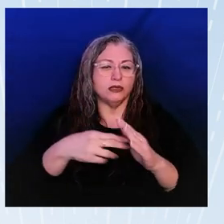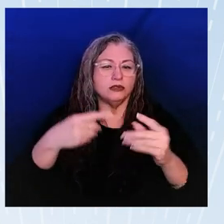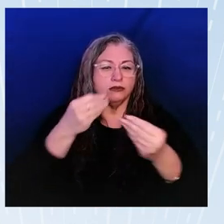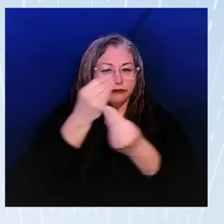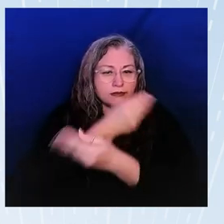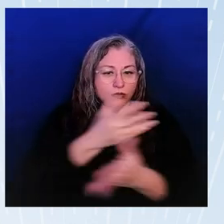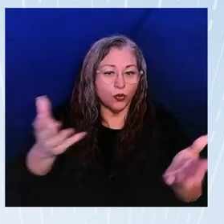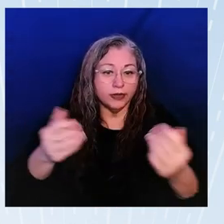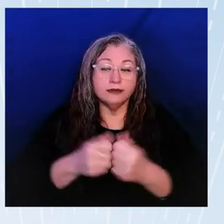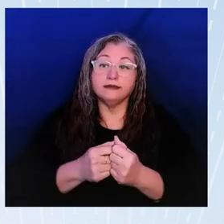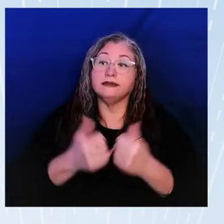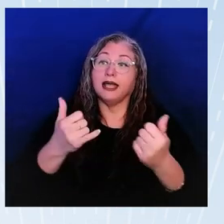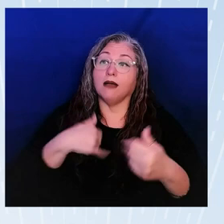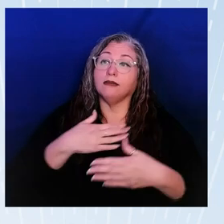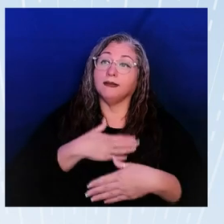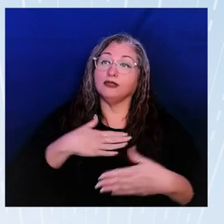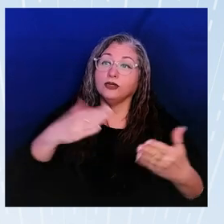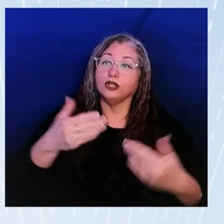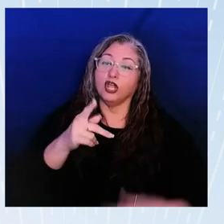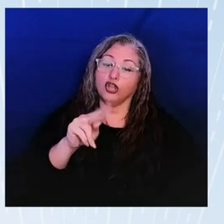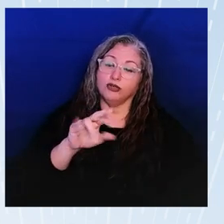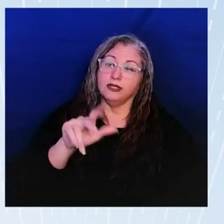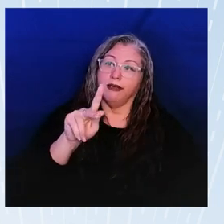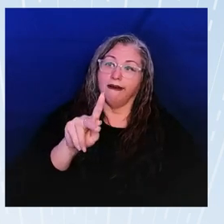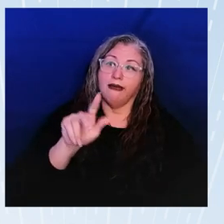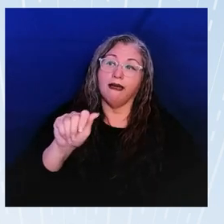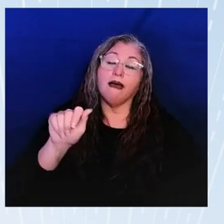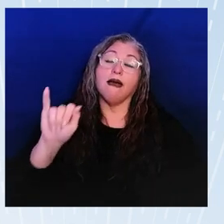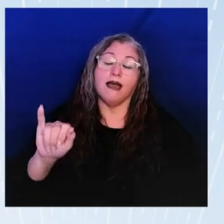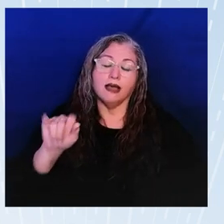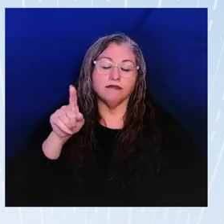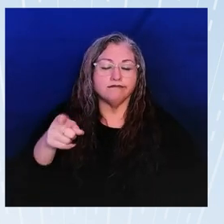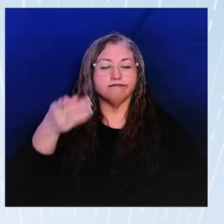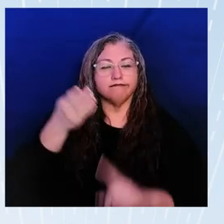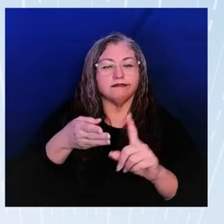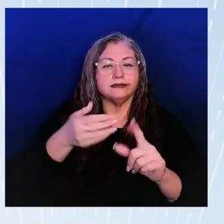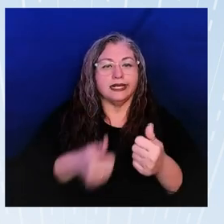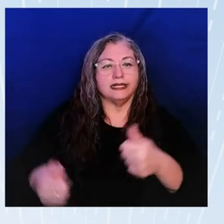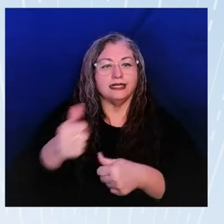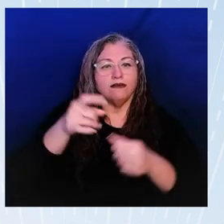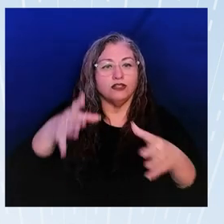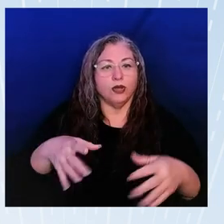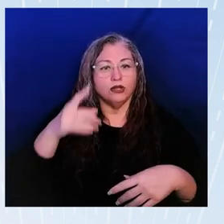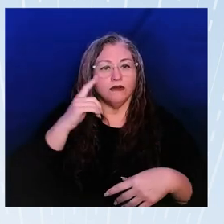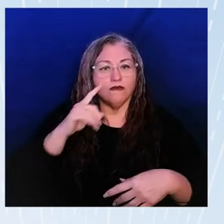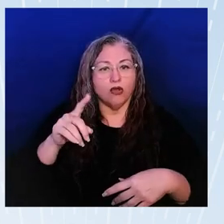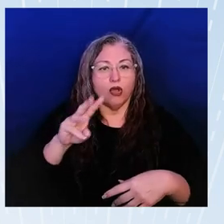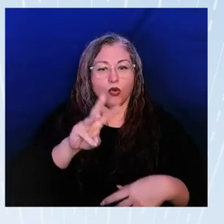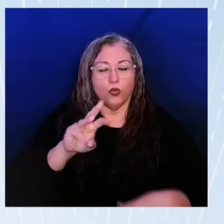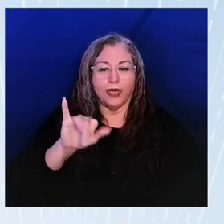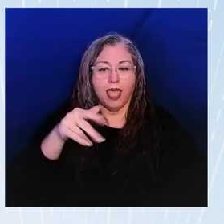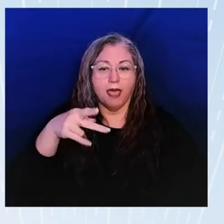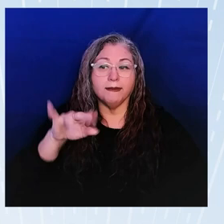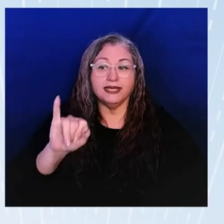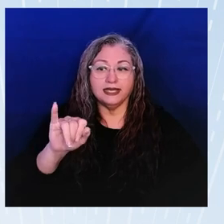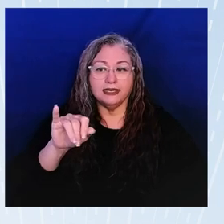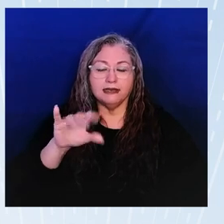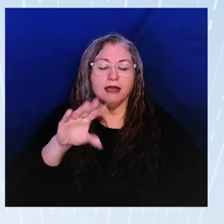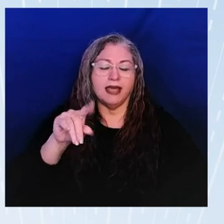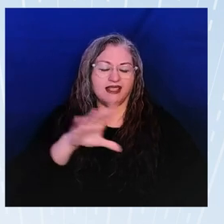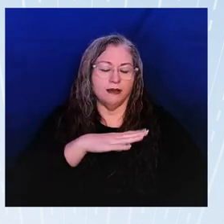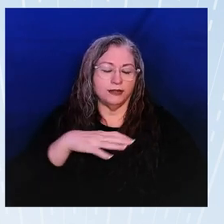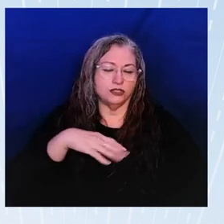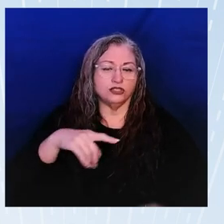my pleasure to introduce Ms. Crystal Kai. Crystal is the executive director of WEONPI and the commission. She's also the